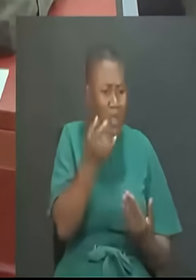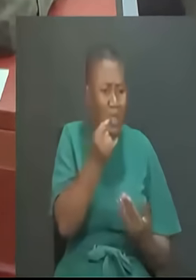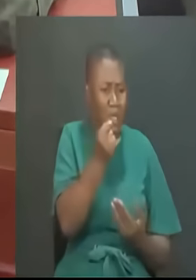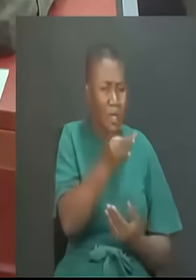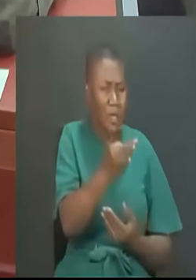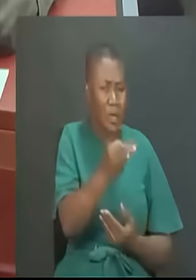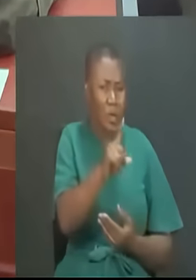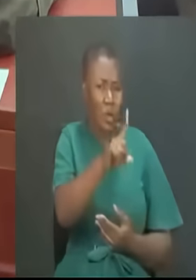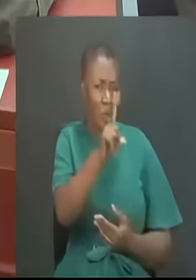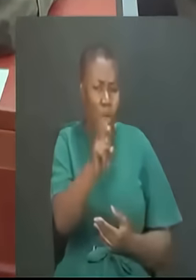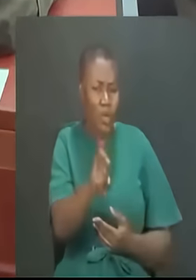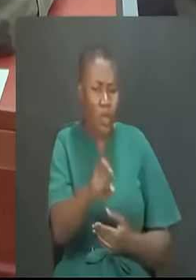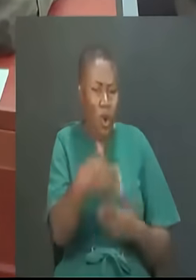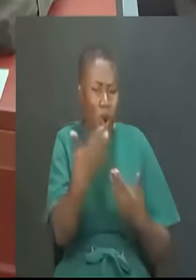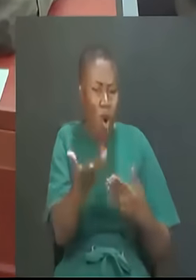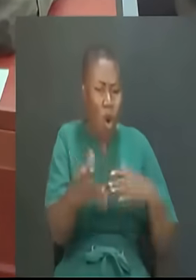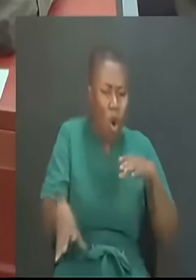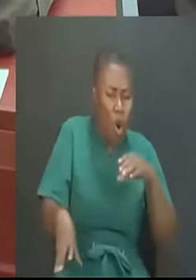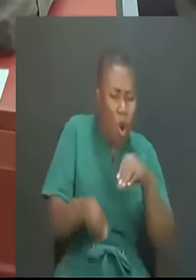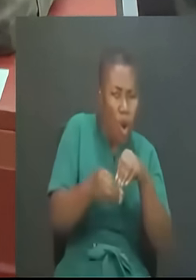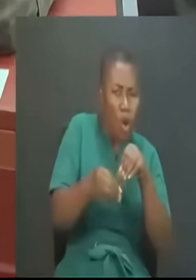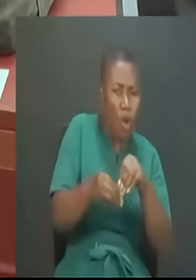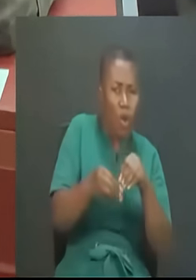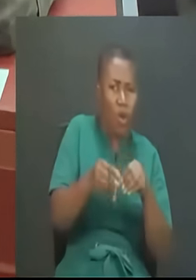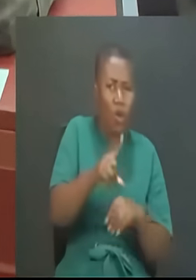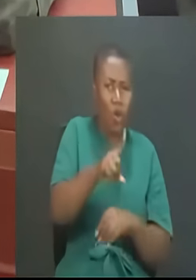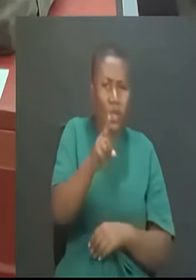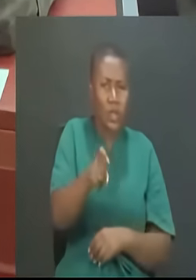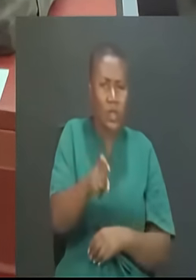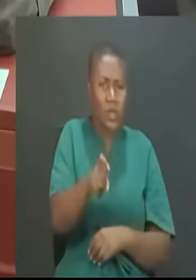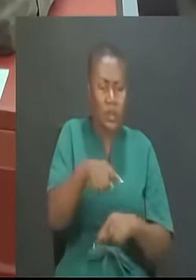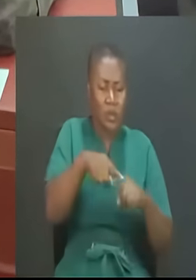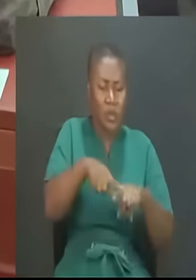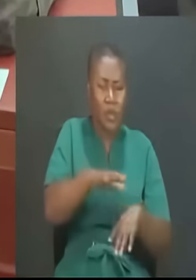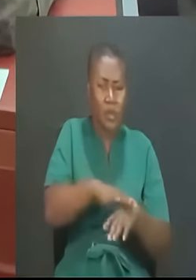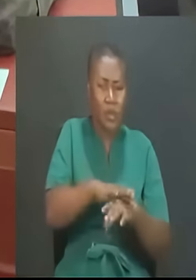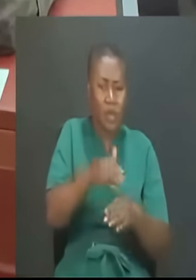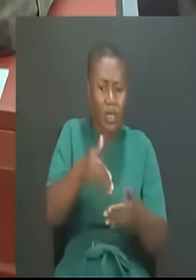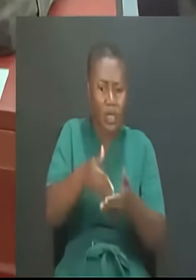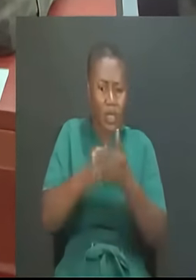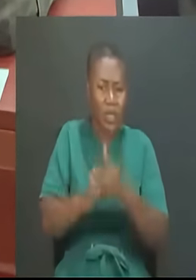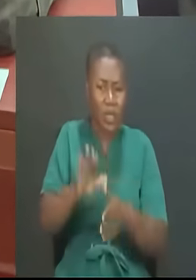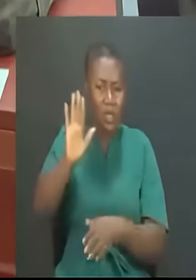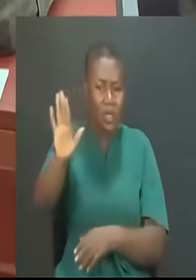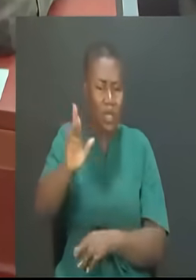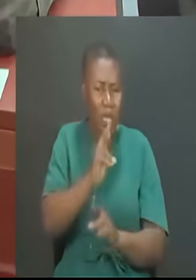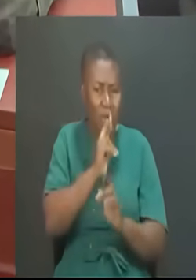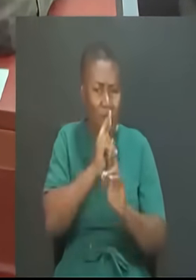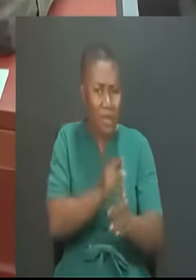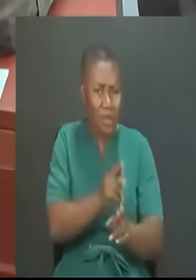to the answers my leader has provided. You are just going to town.